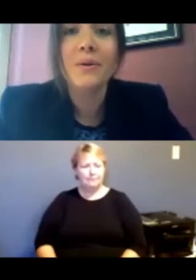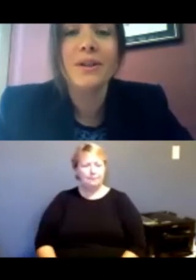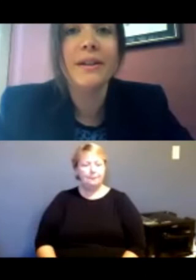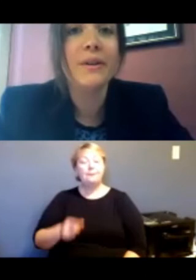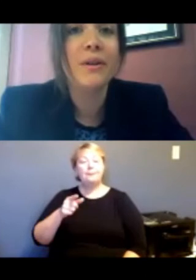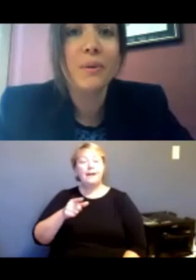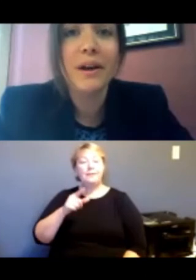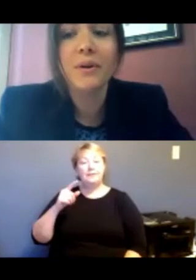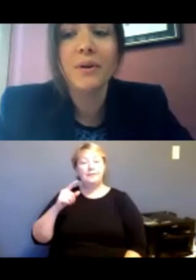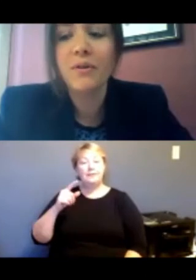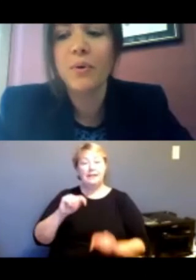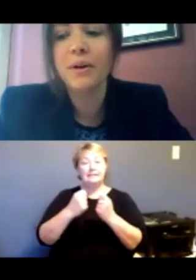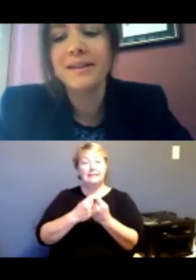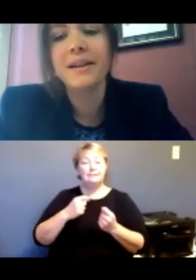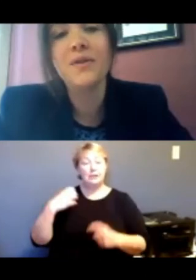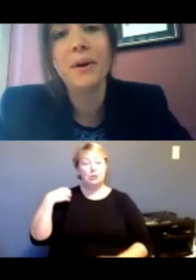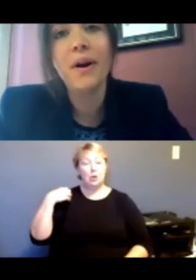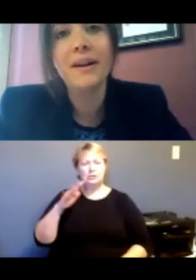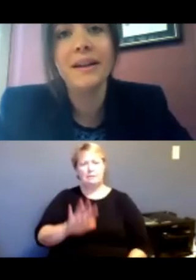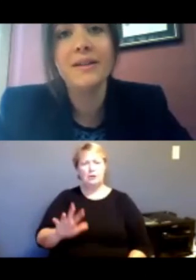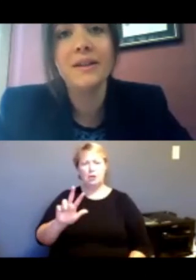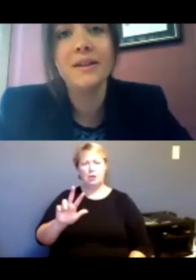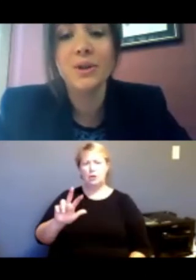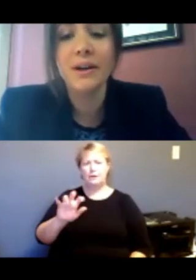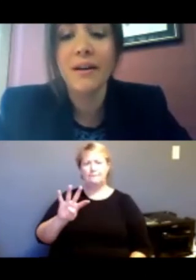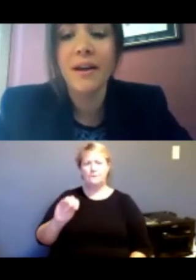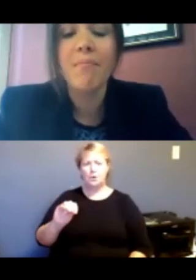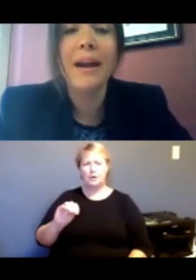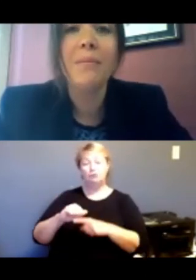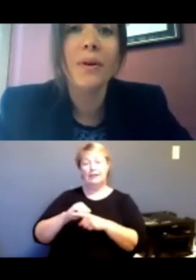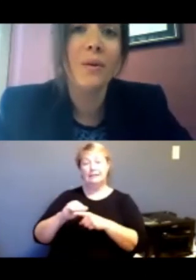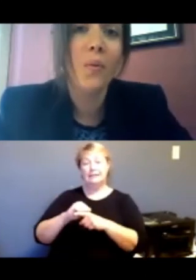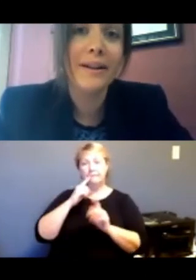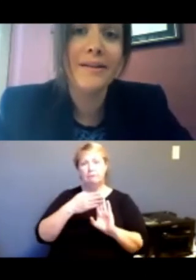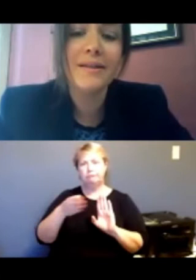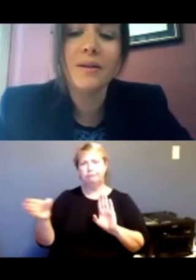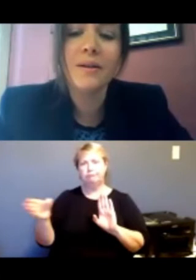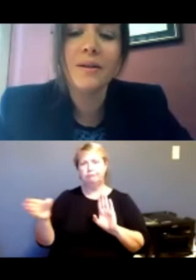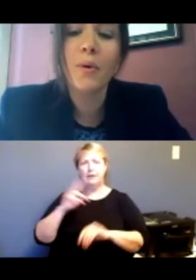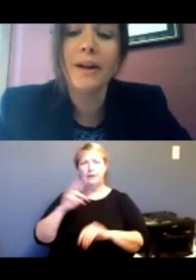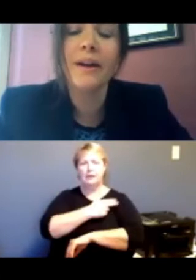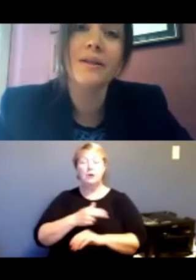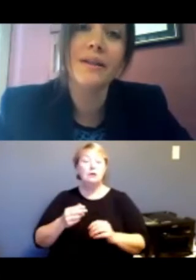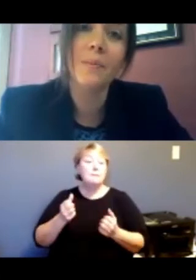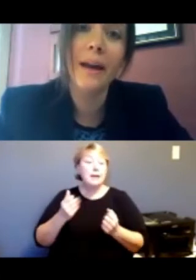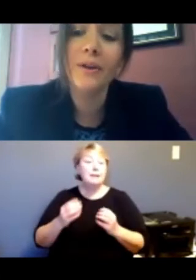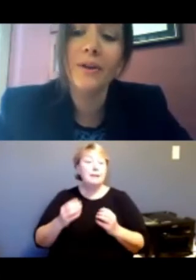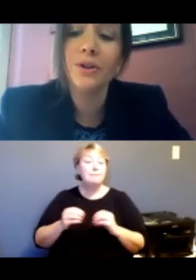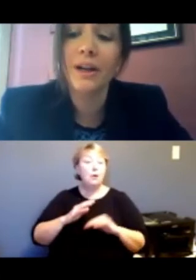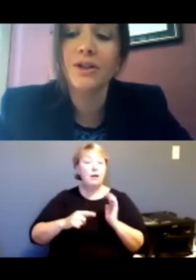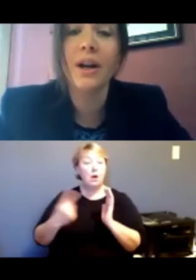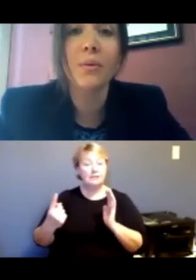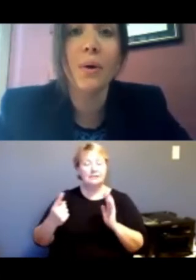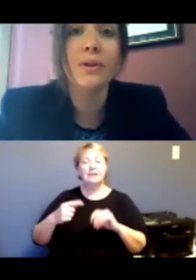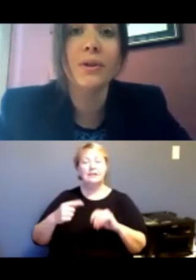has coached nearly 340 residents from across the institution, many more than once, supporting their sustained behavior